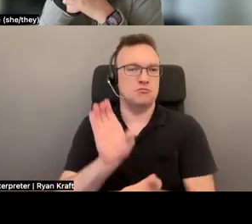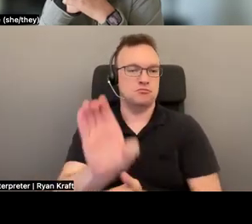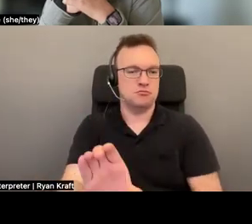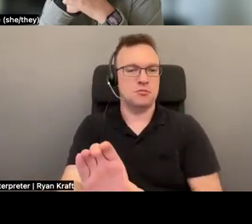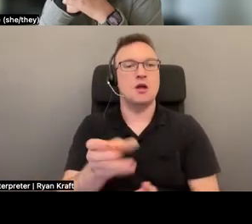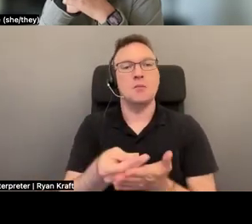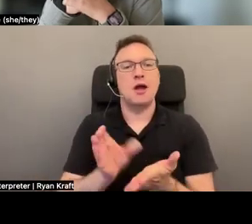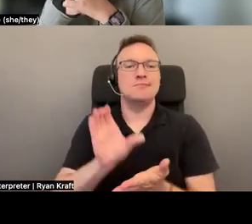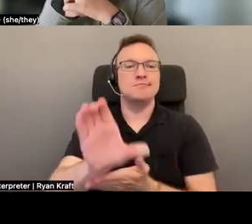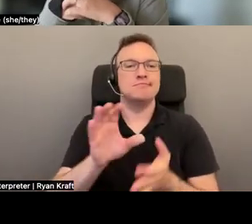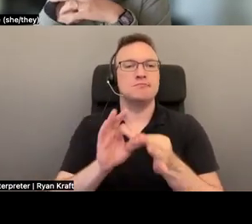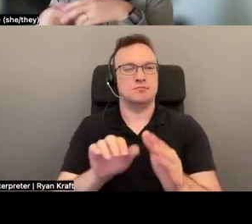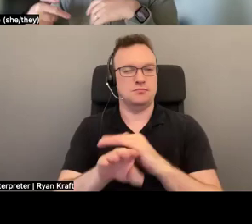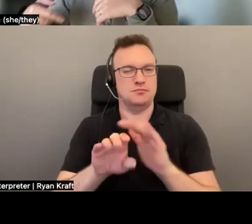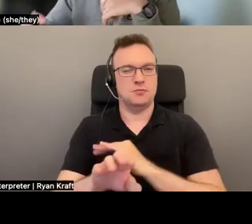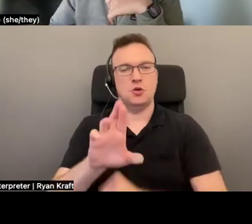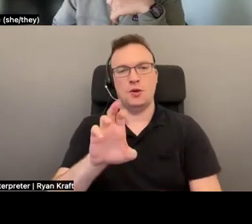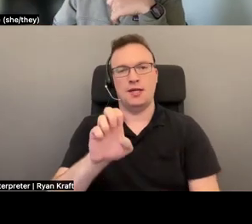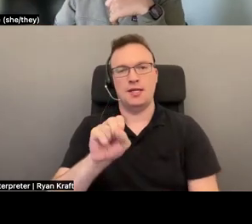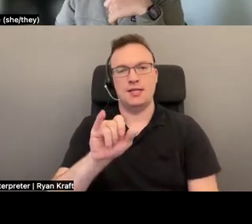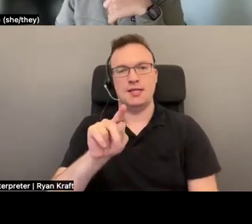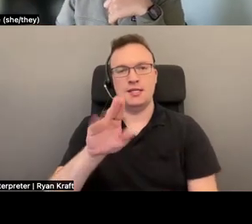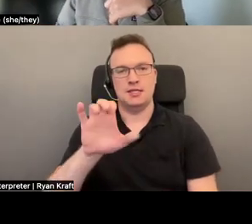funds the Accessibility Resilience Program.